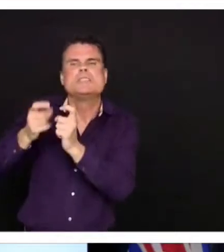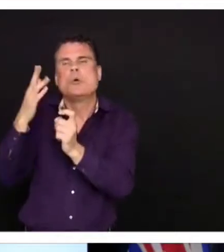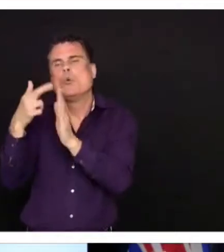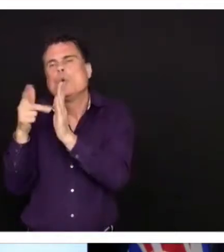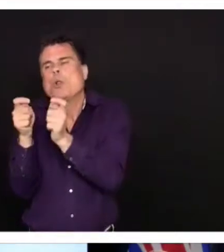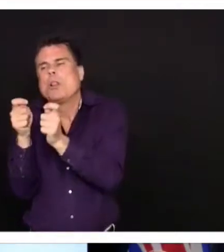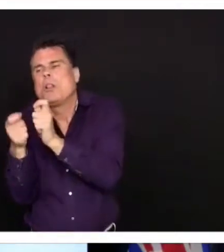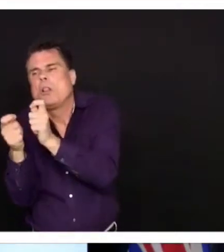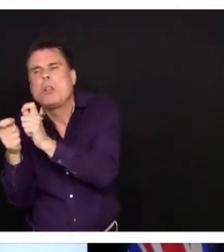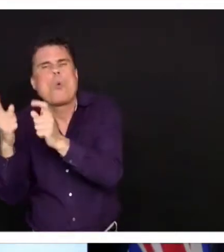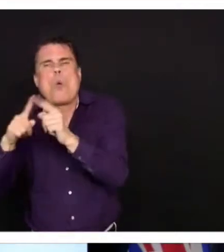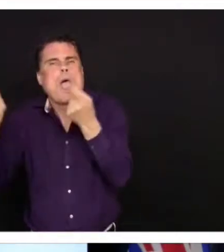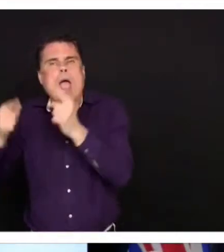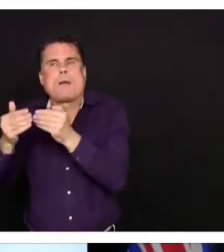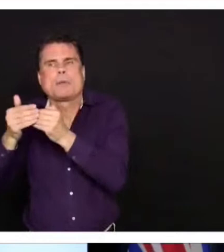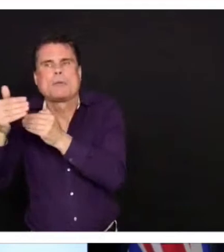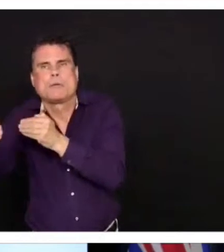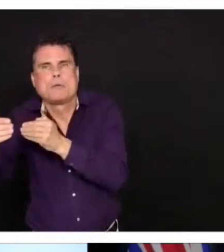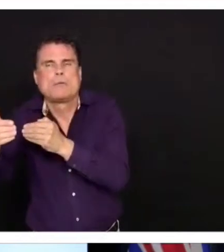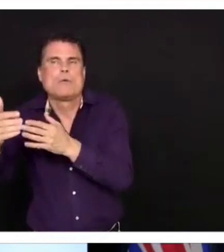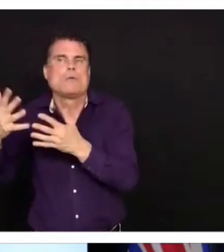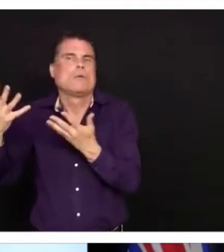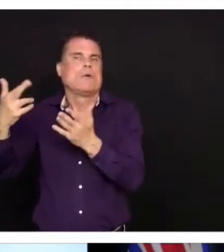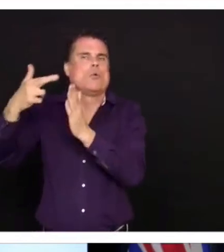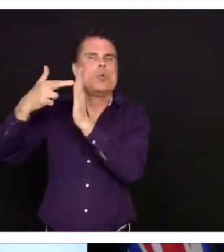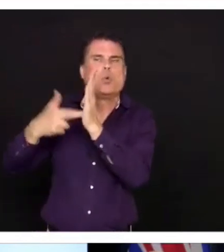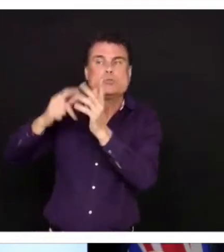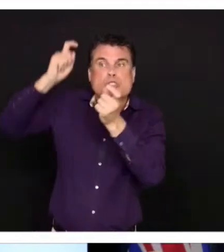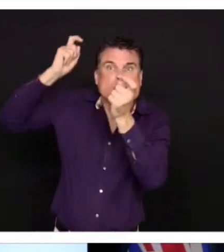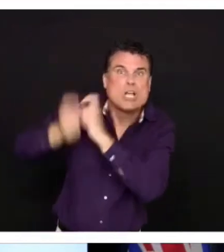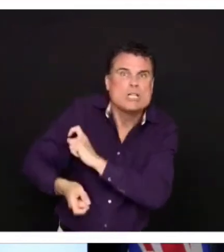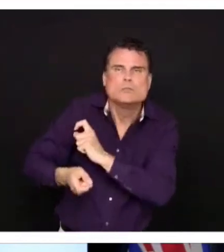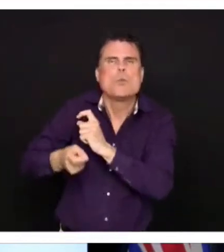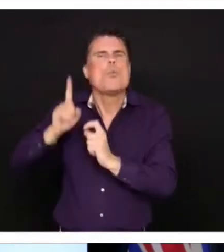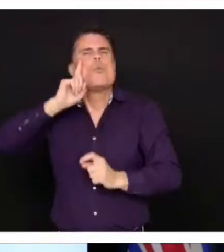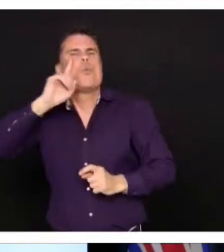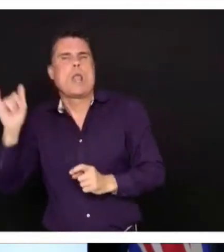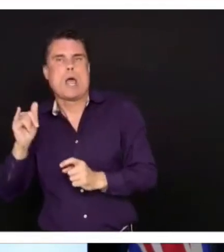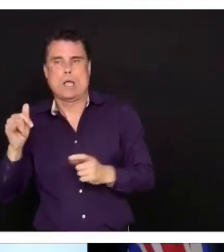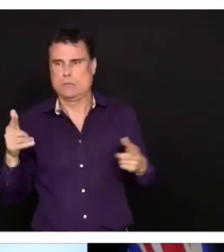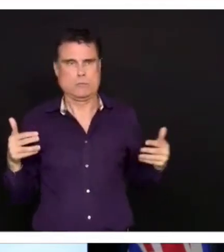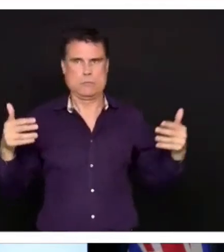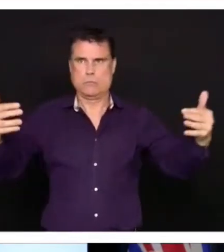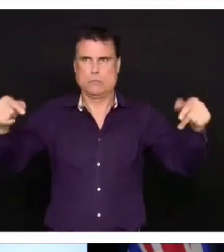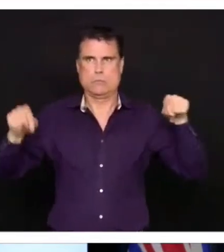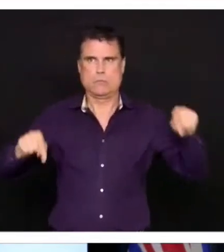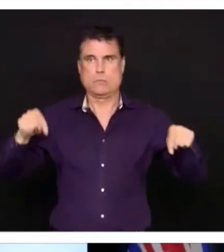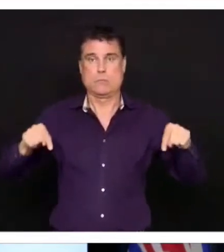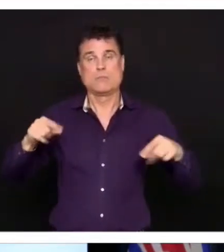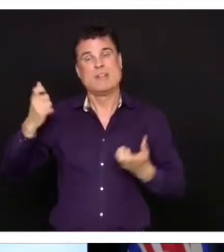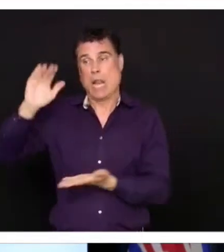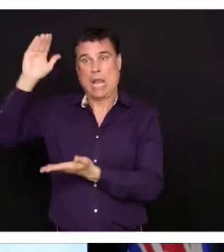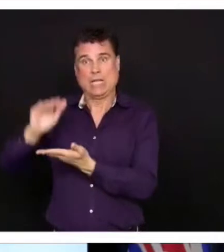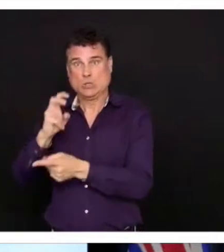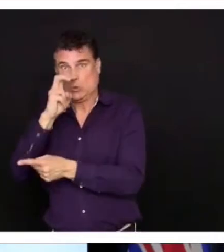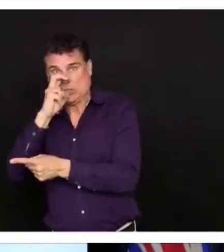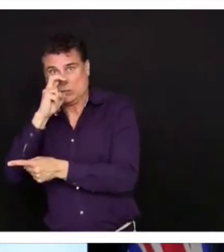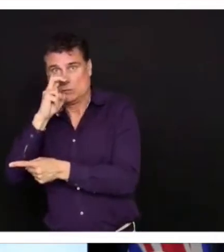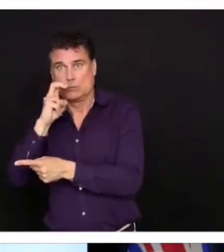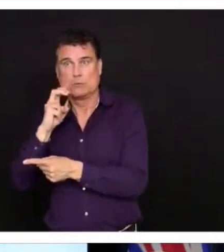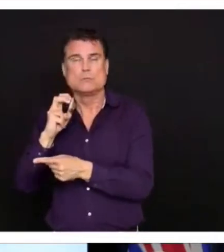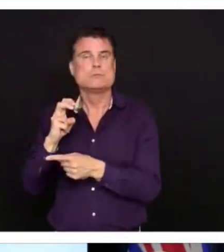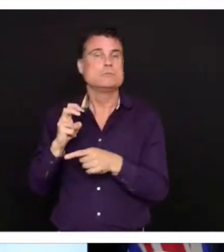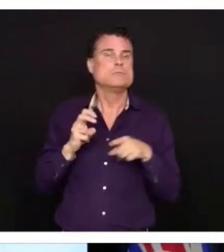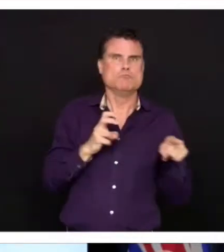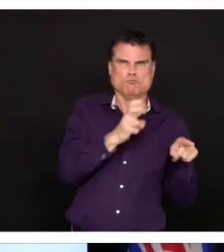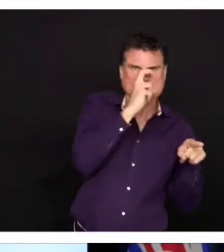and reopen business and our healthcare system. I will caution, though, it is not going to be the same. We are